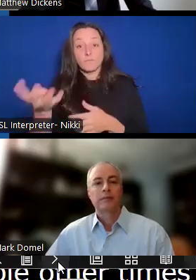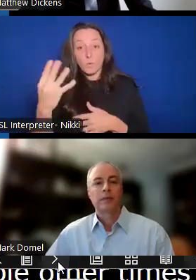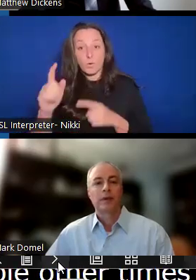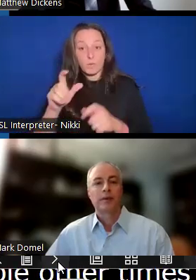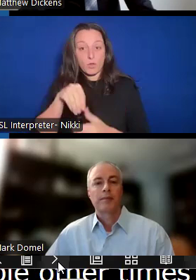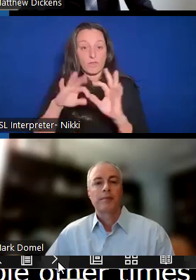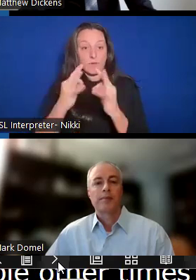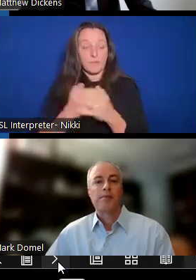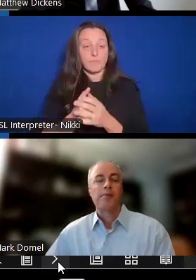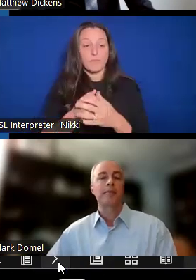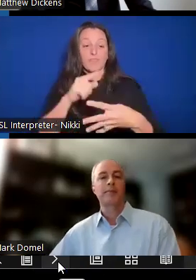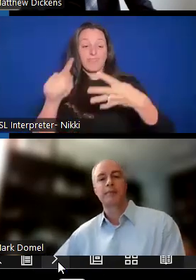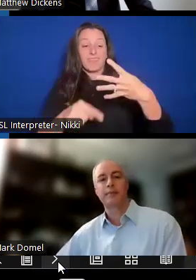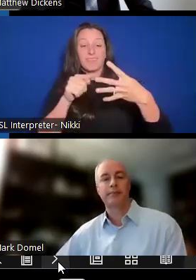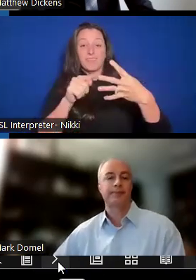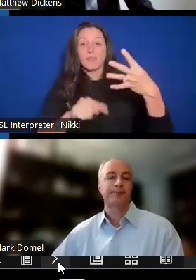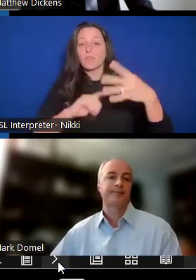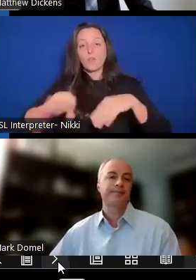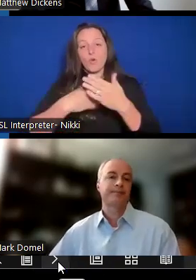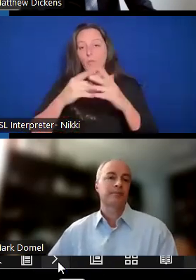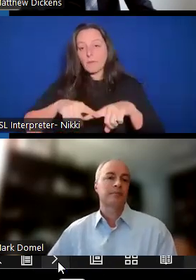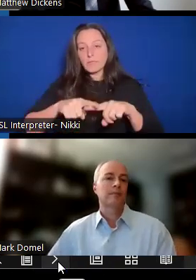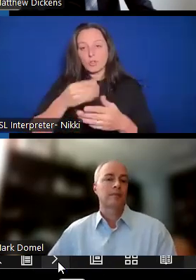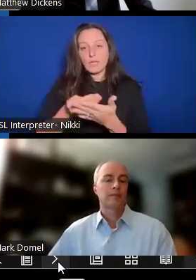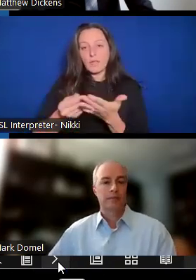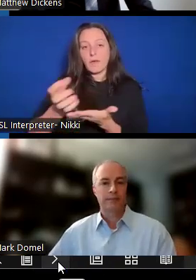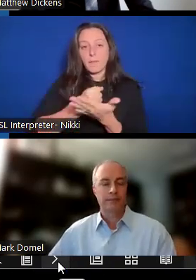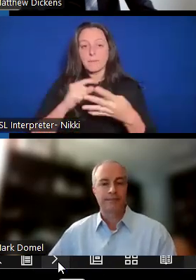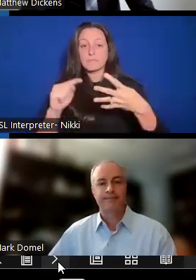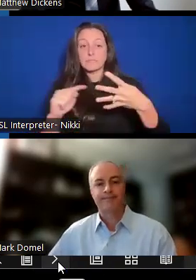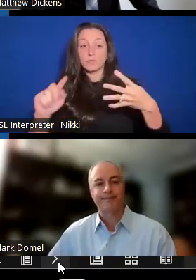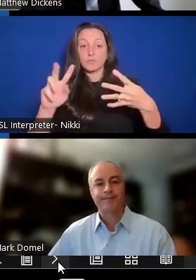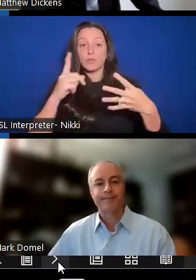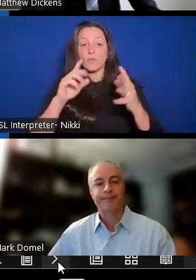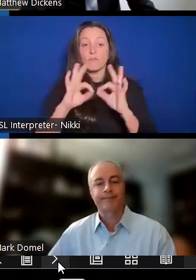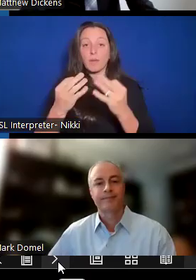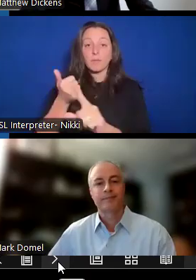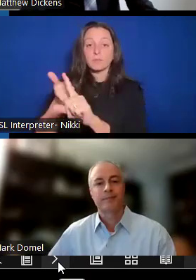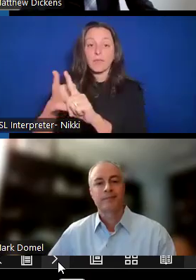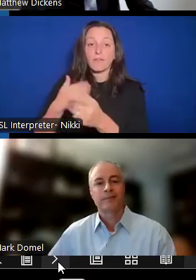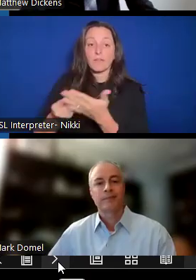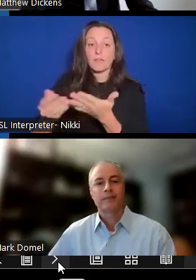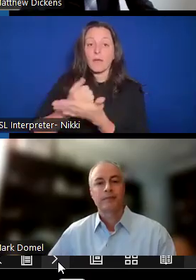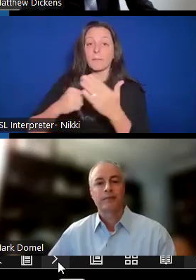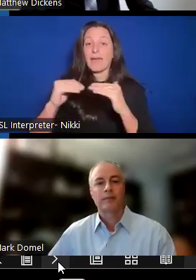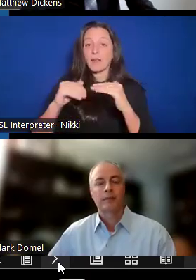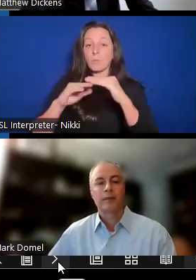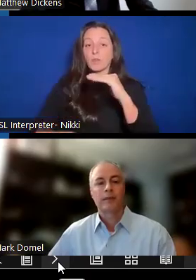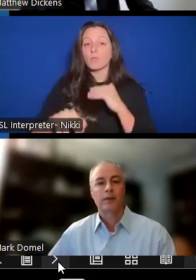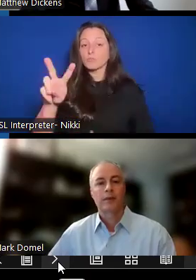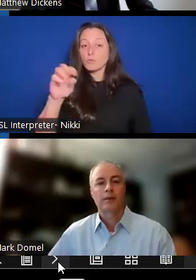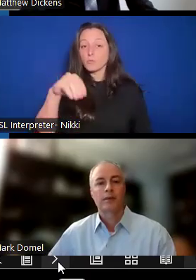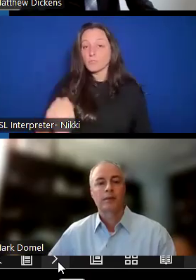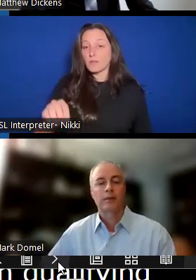From here, all categories are based on income. Tier 2 is for families with an income at or below 200% of the federal